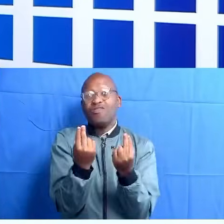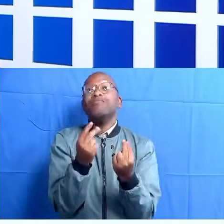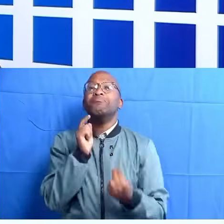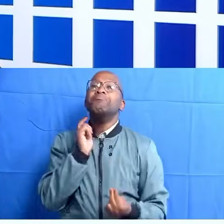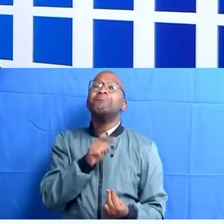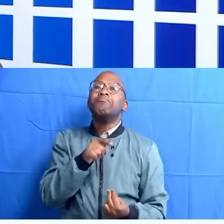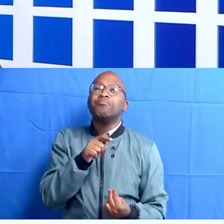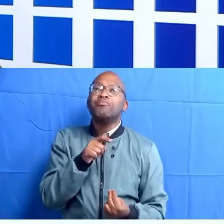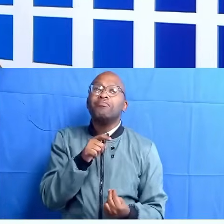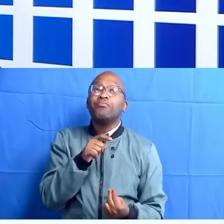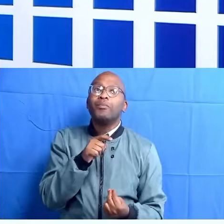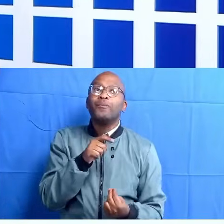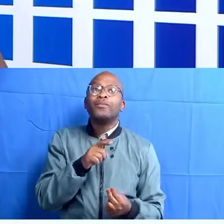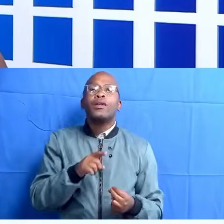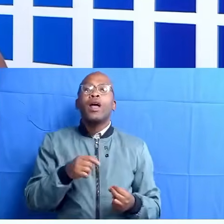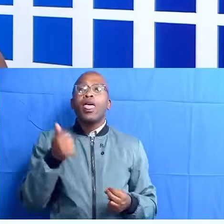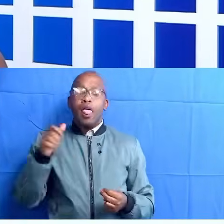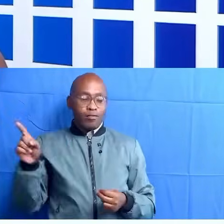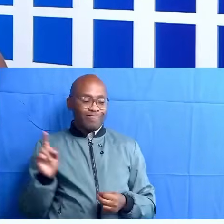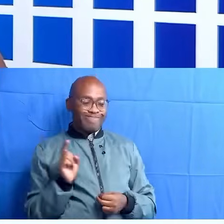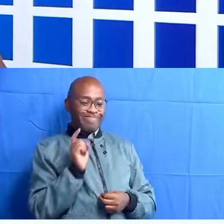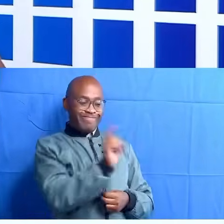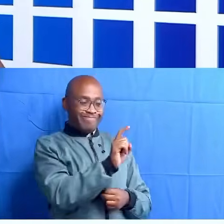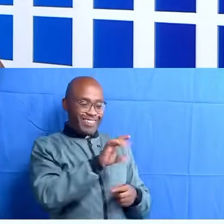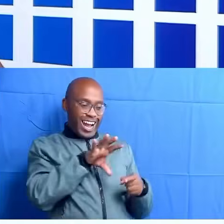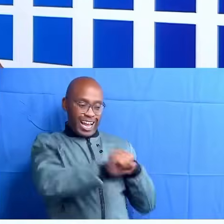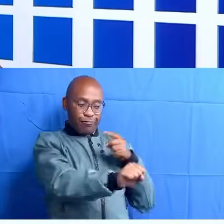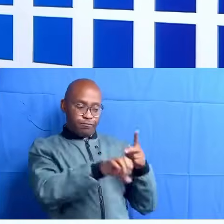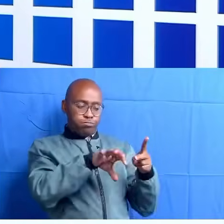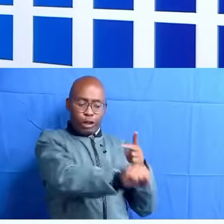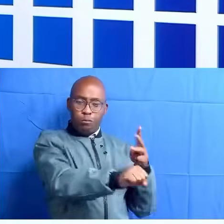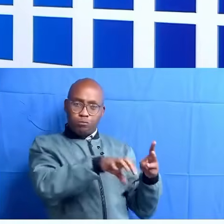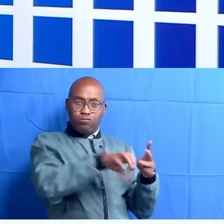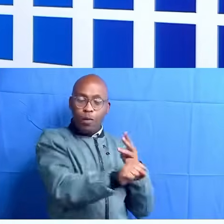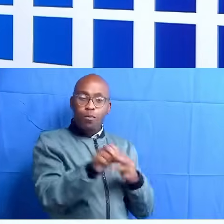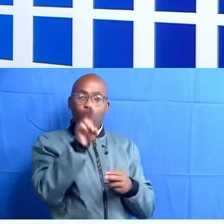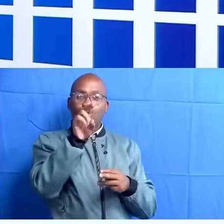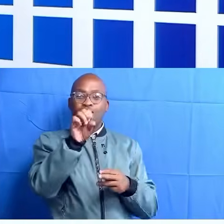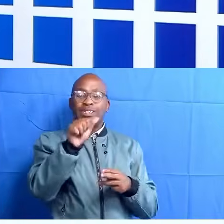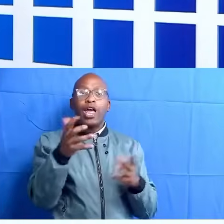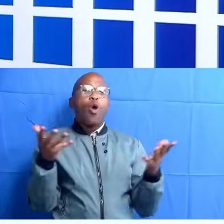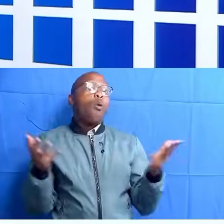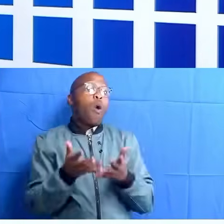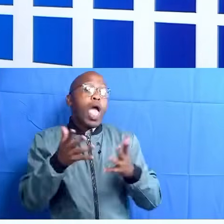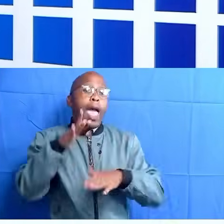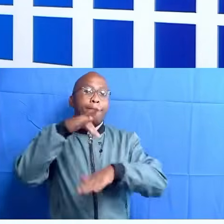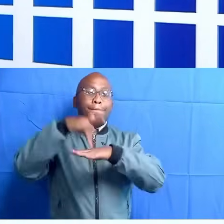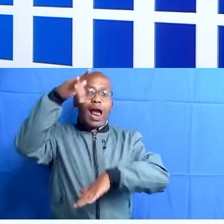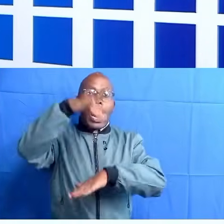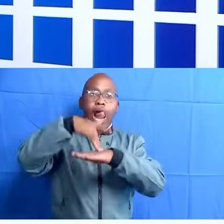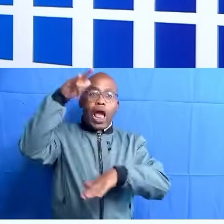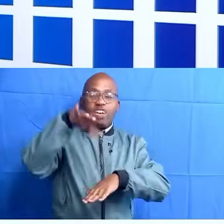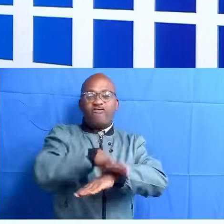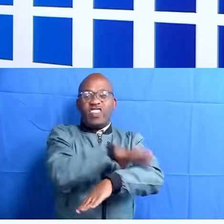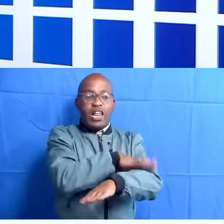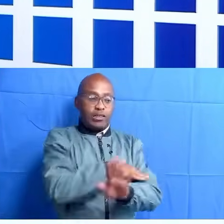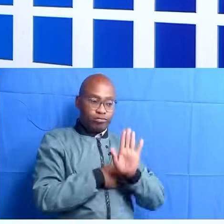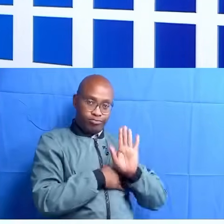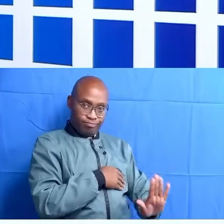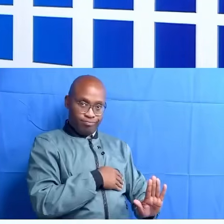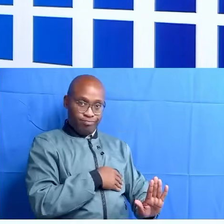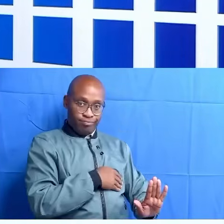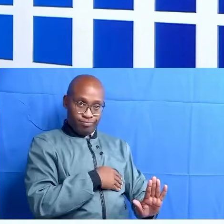My Lai village. Then the United States of America tried the